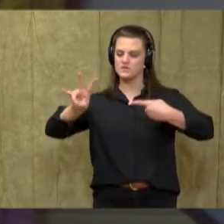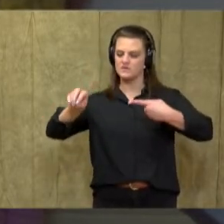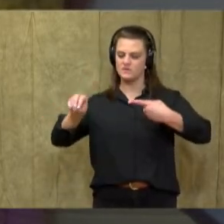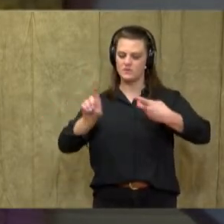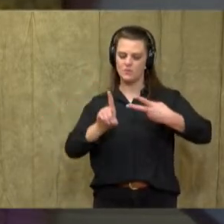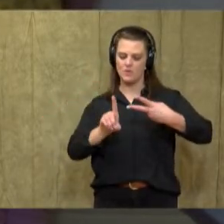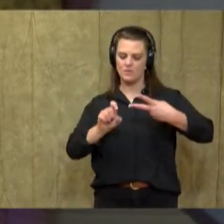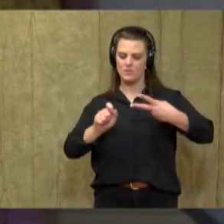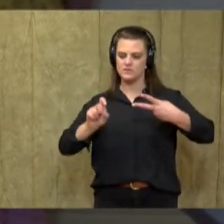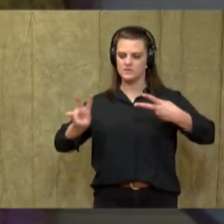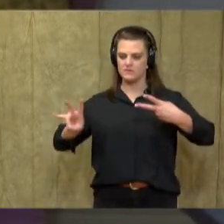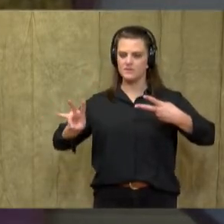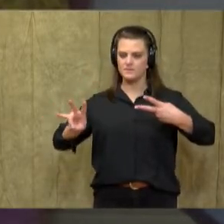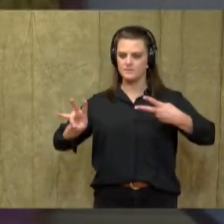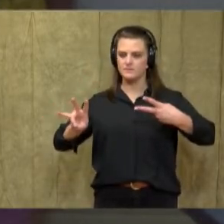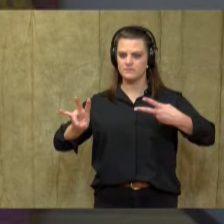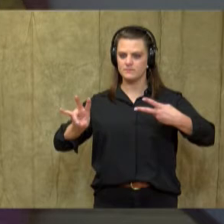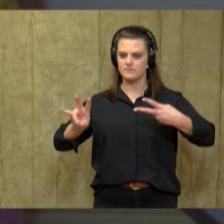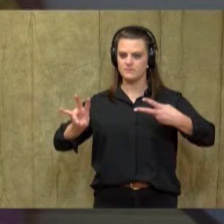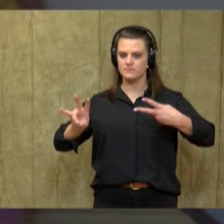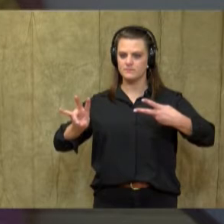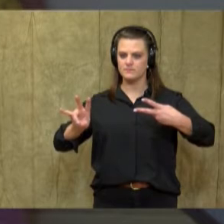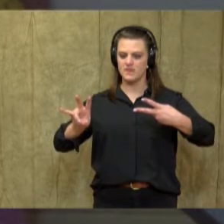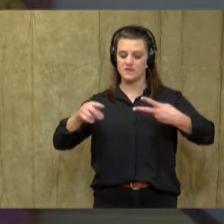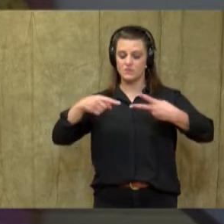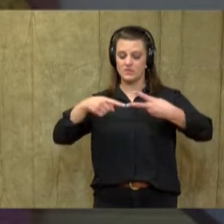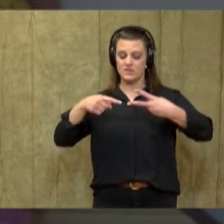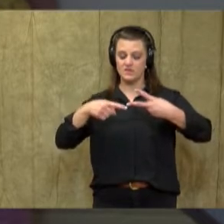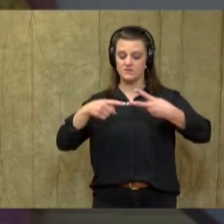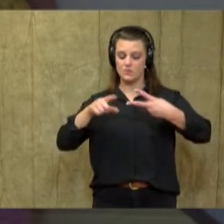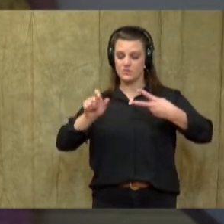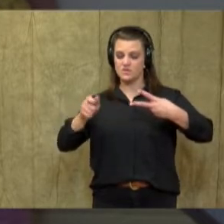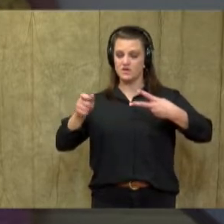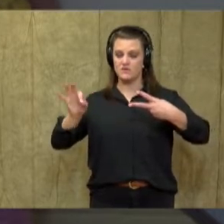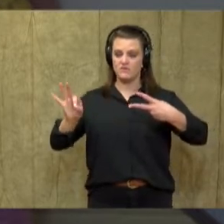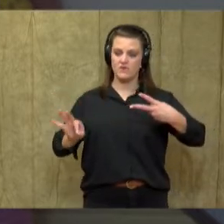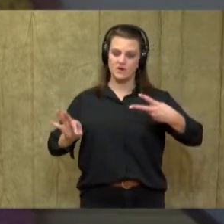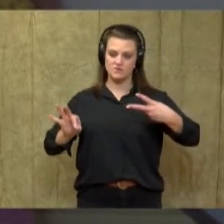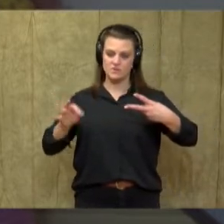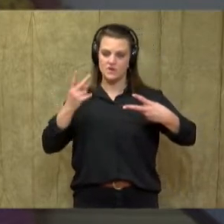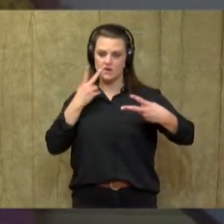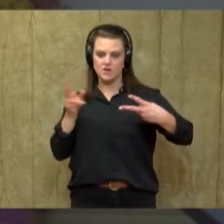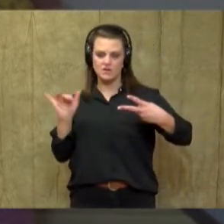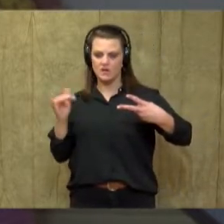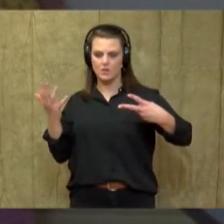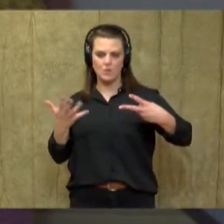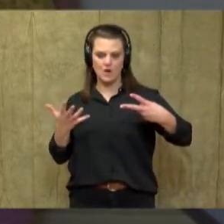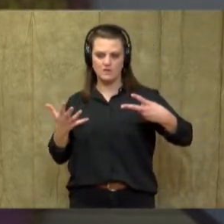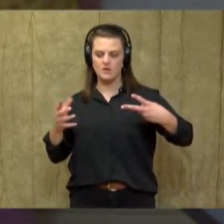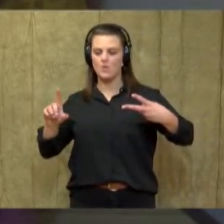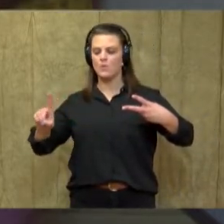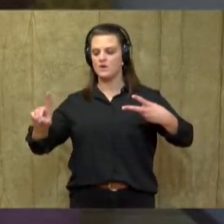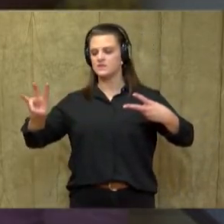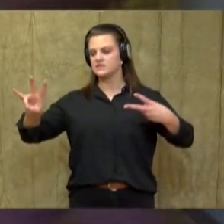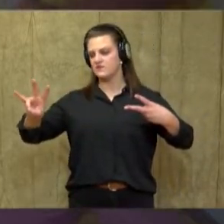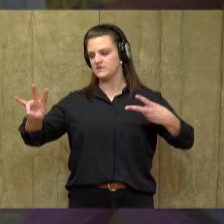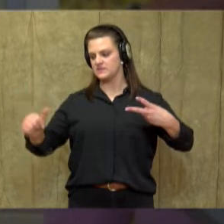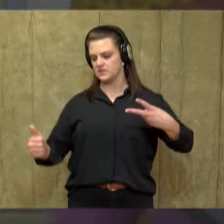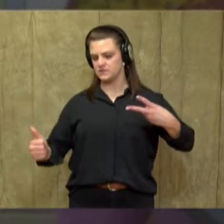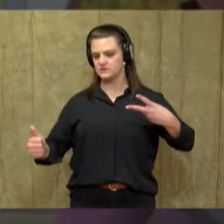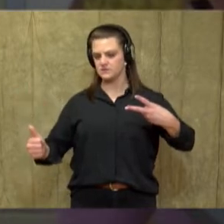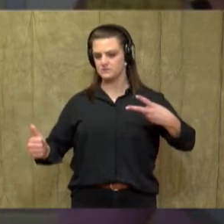And remember, my fraction that would match this would look like this, 1 and